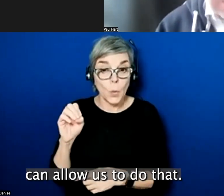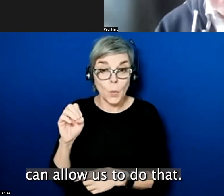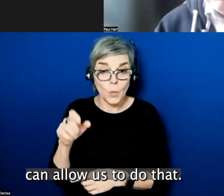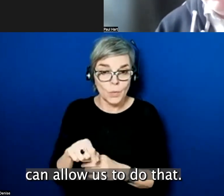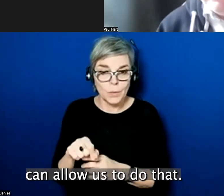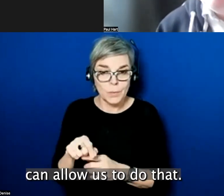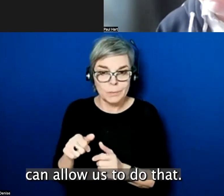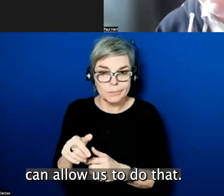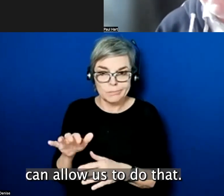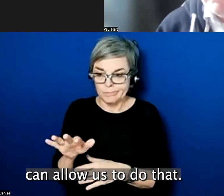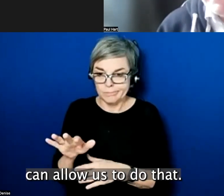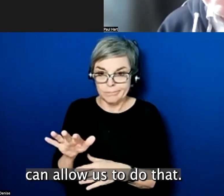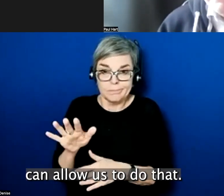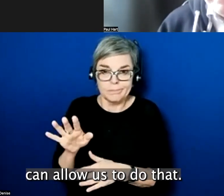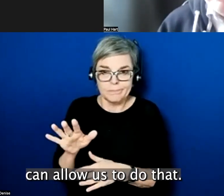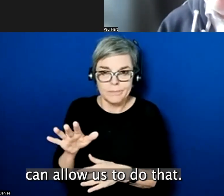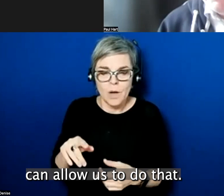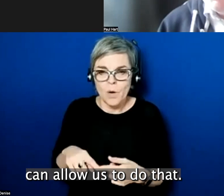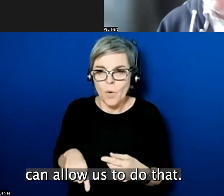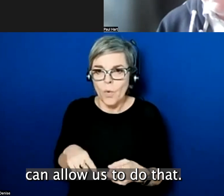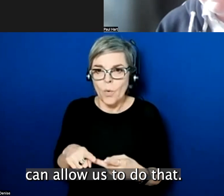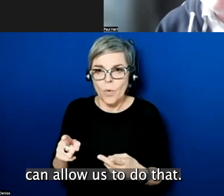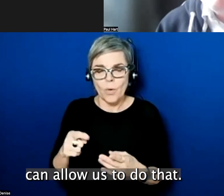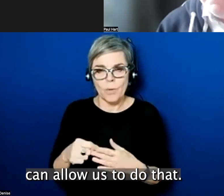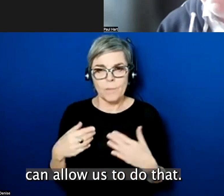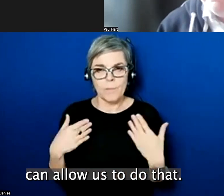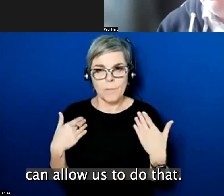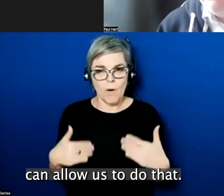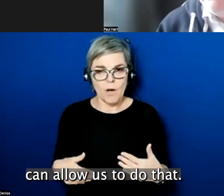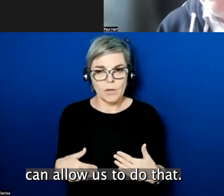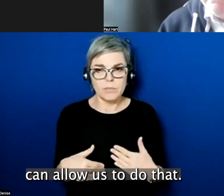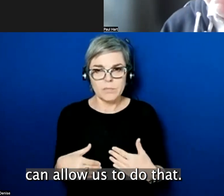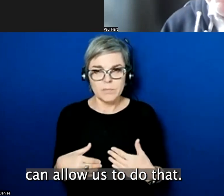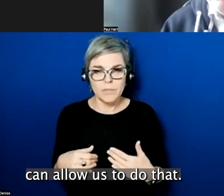pacing can allow us to do that.